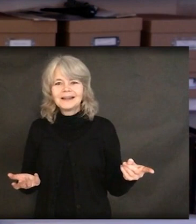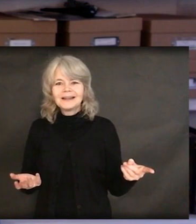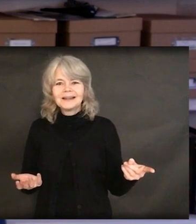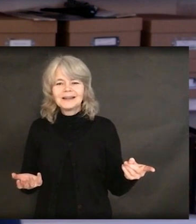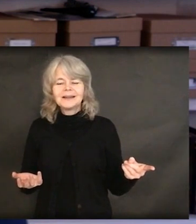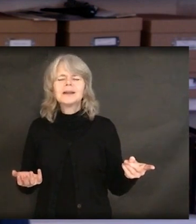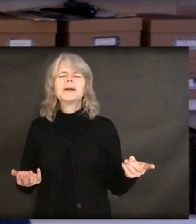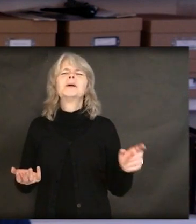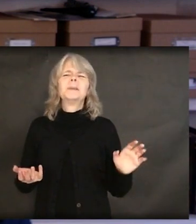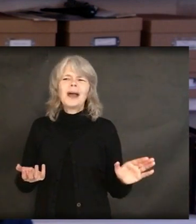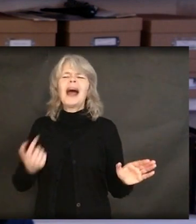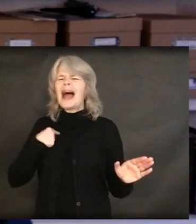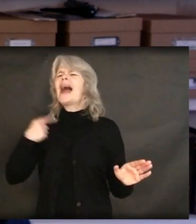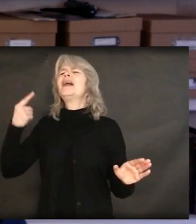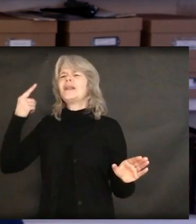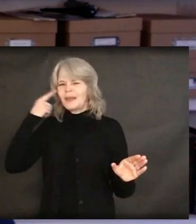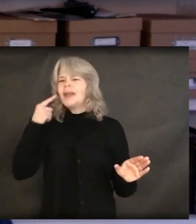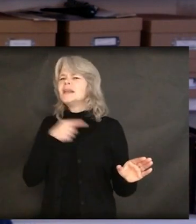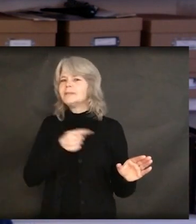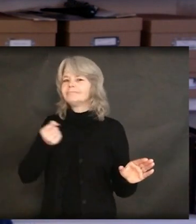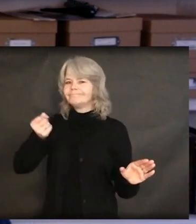Well, I think he might.